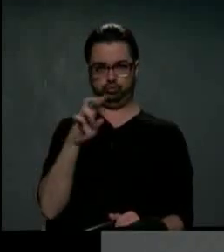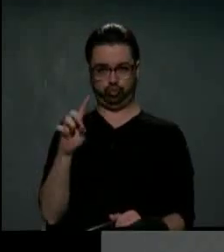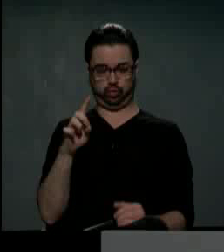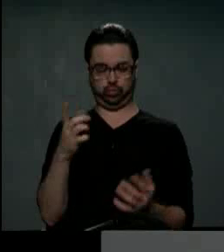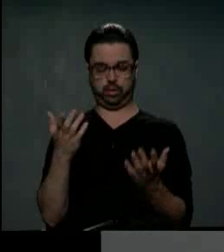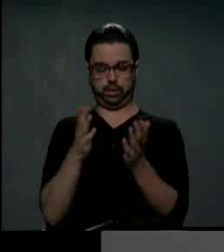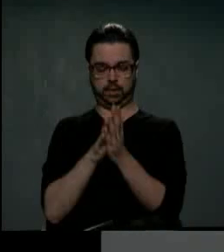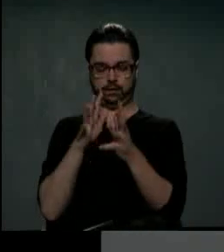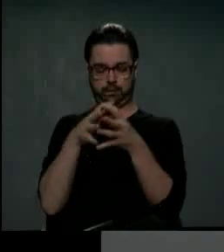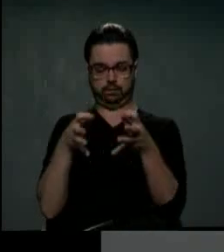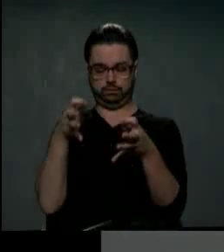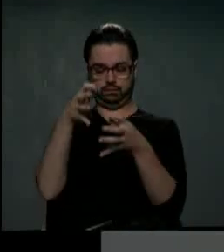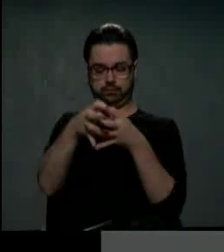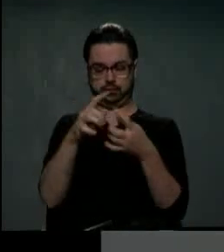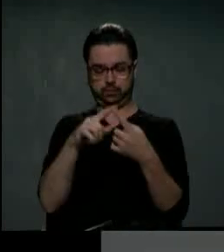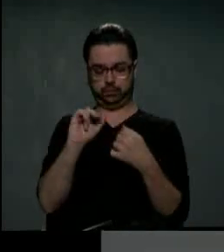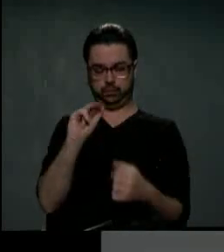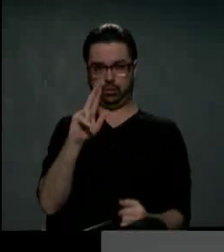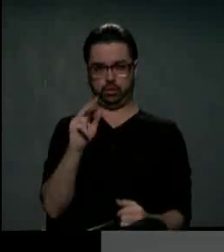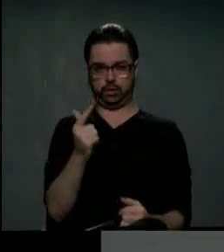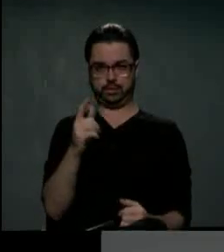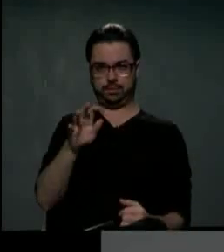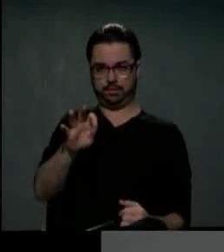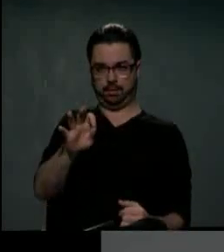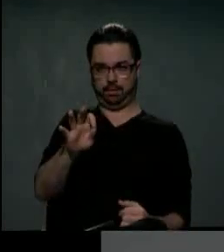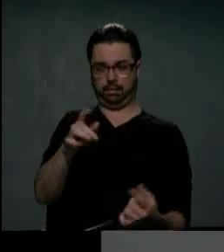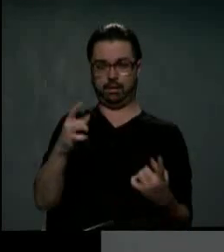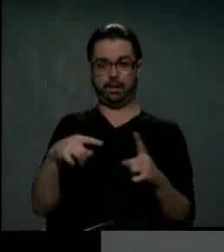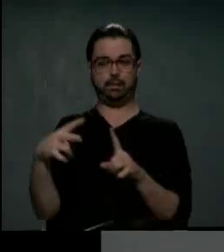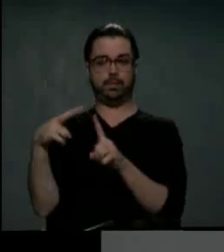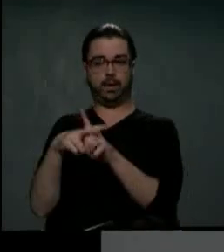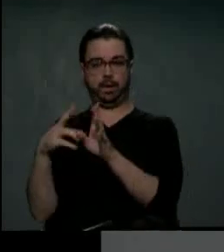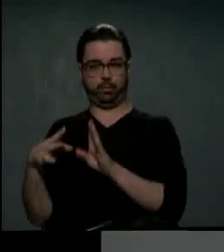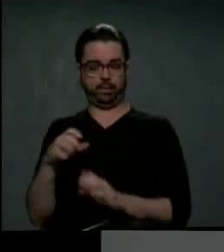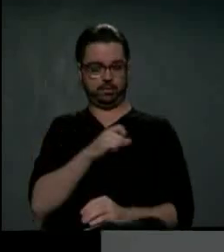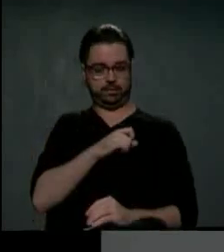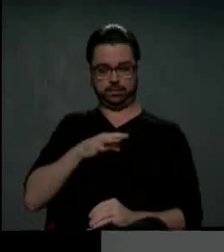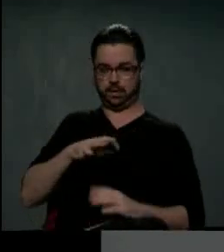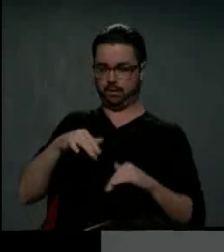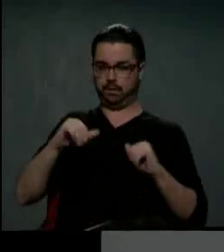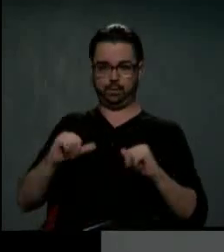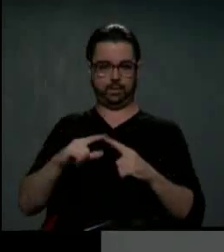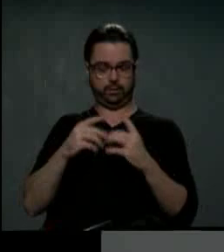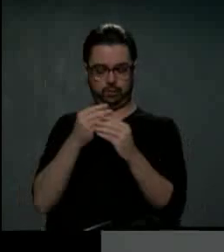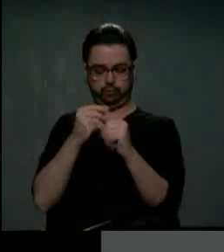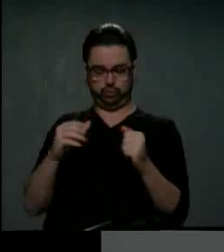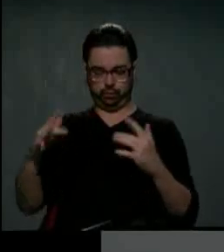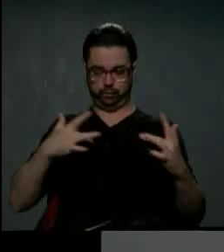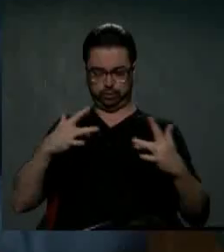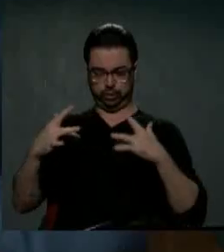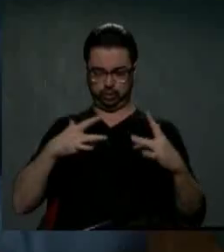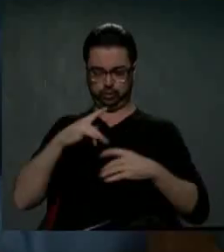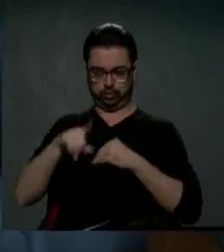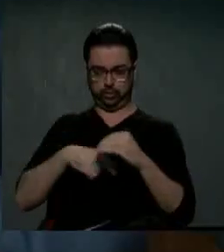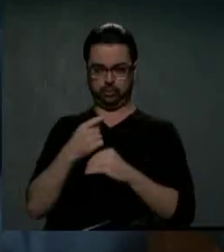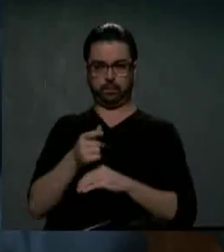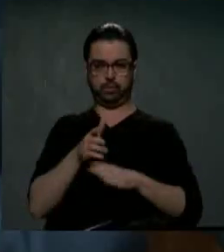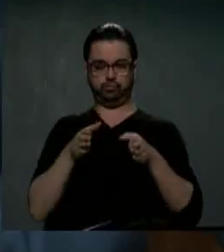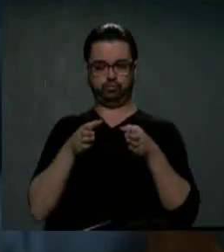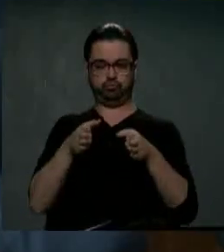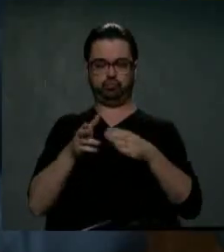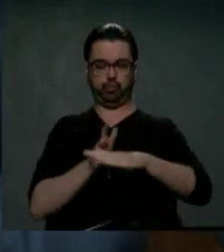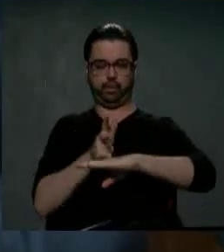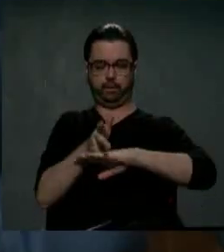have been unable to resolve staff's concerns related to the driveway placement and the access and circulation on the site. Item number